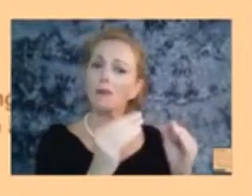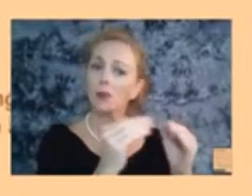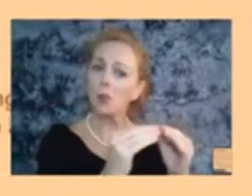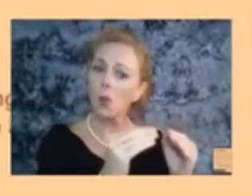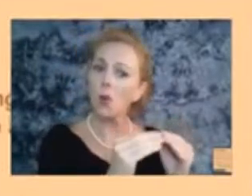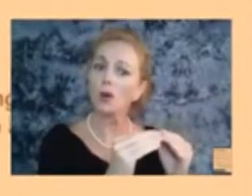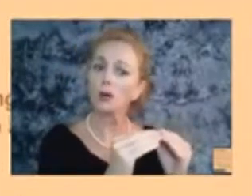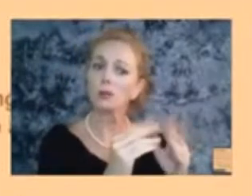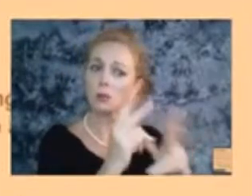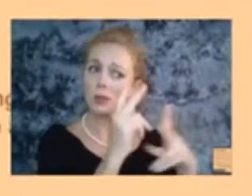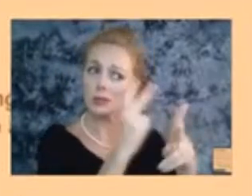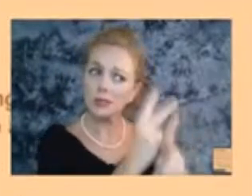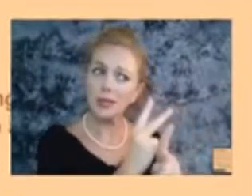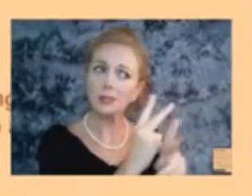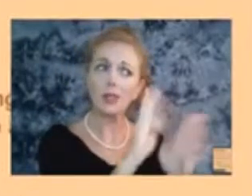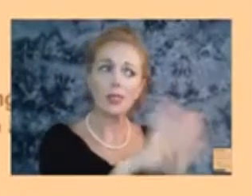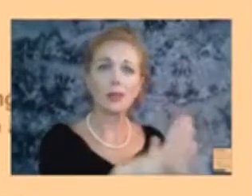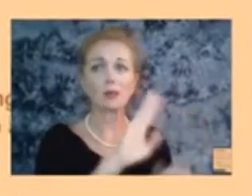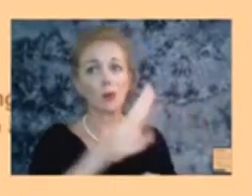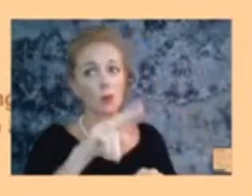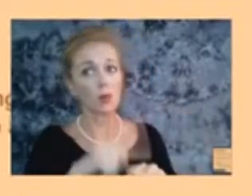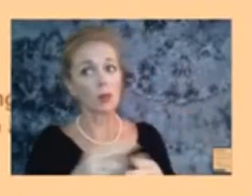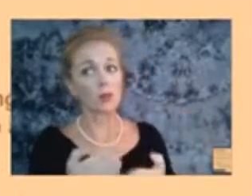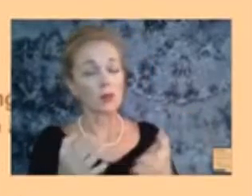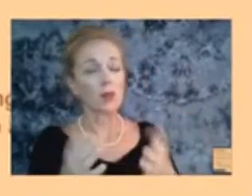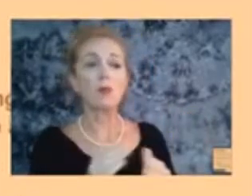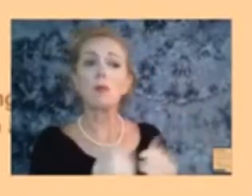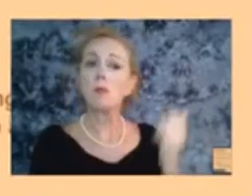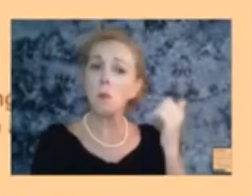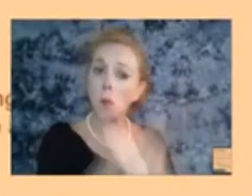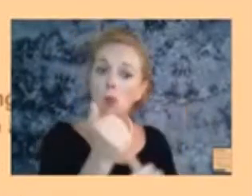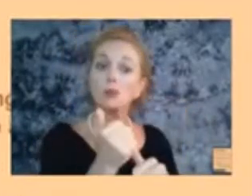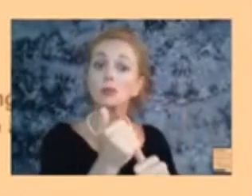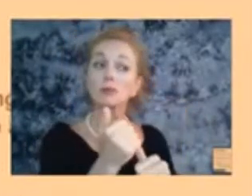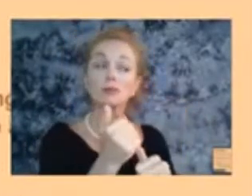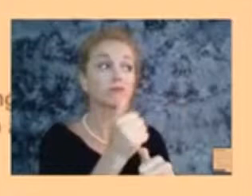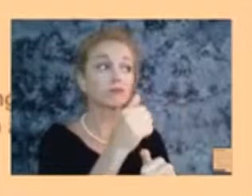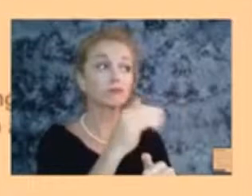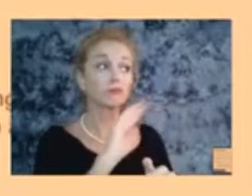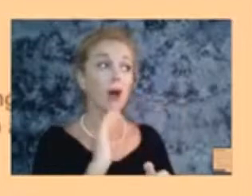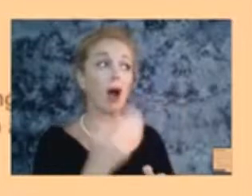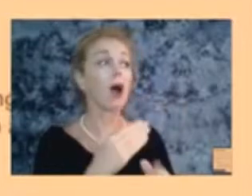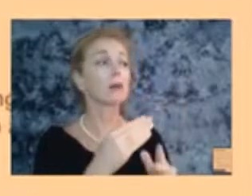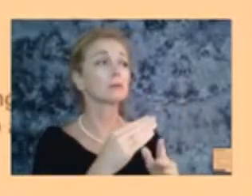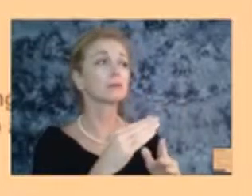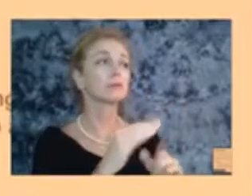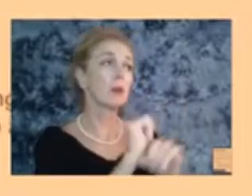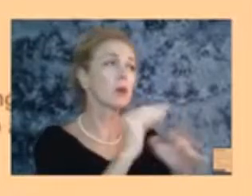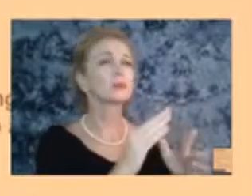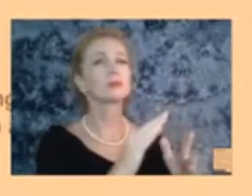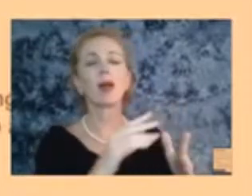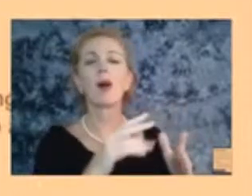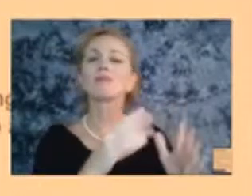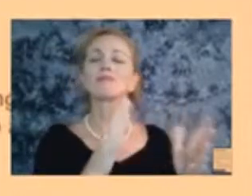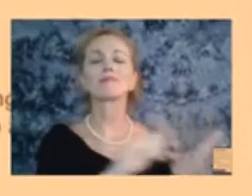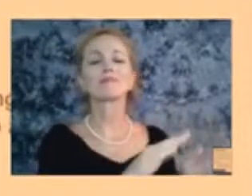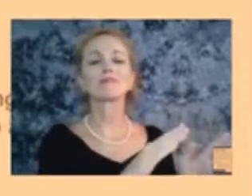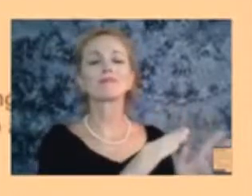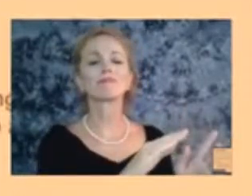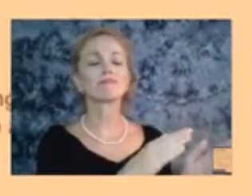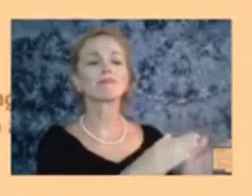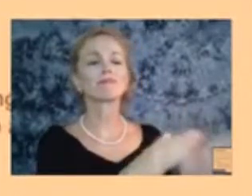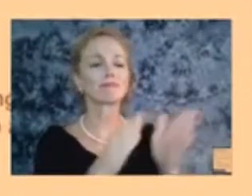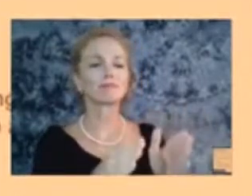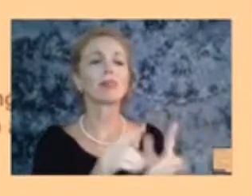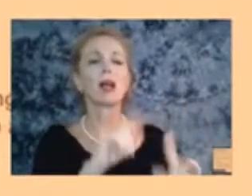able to provide. The vast majority of our employees, actually let me take a step back. So what is a furlough? A furlough is not a